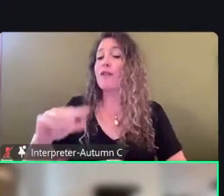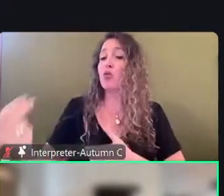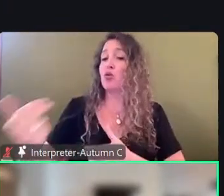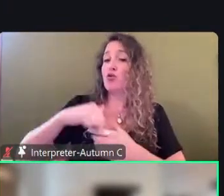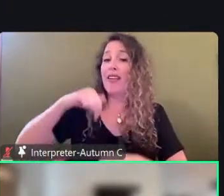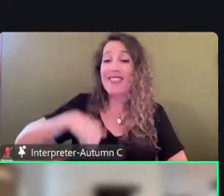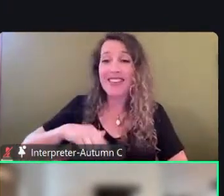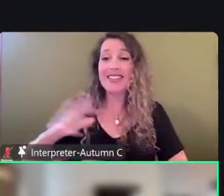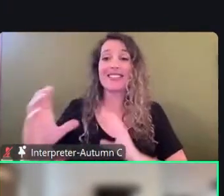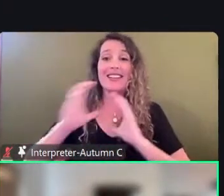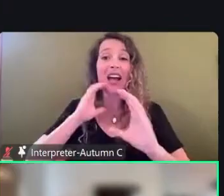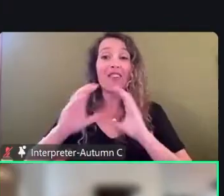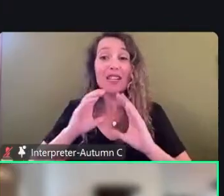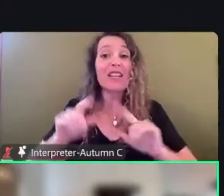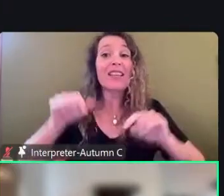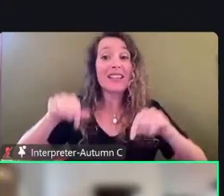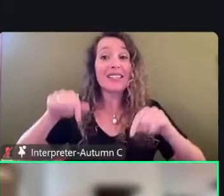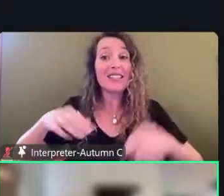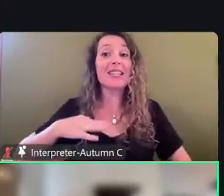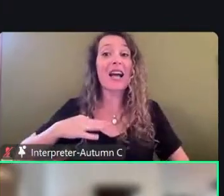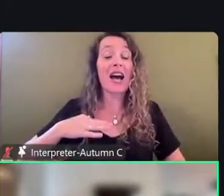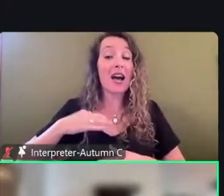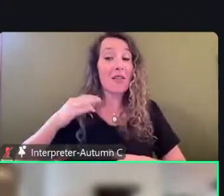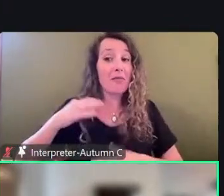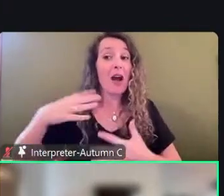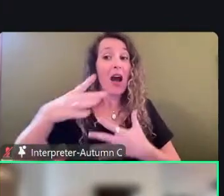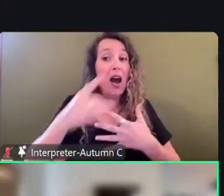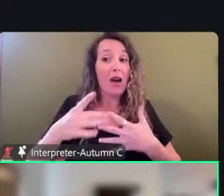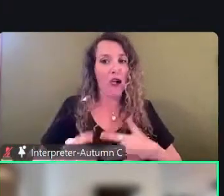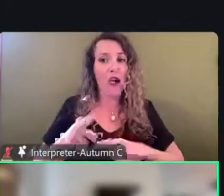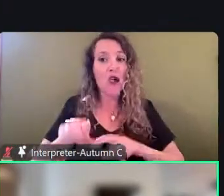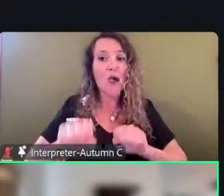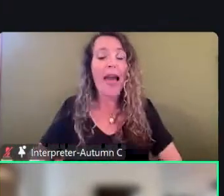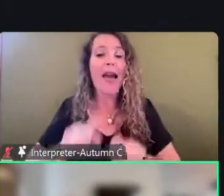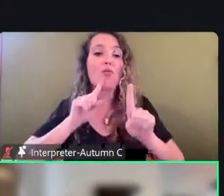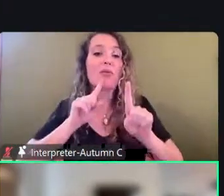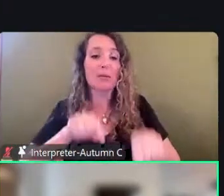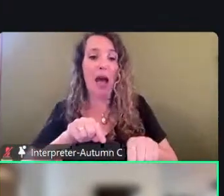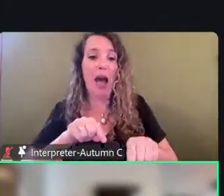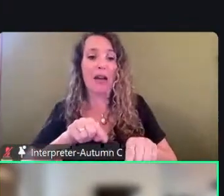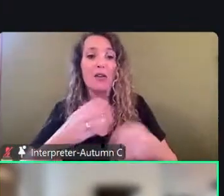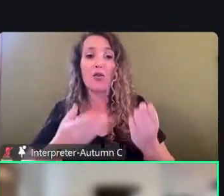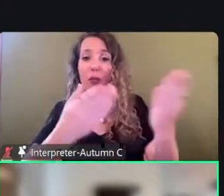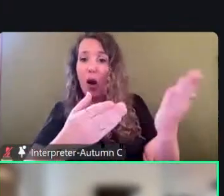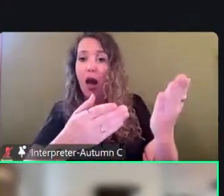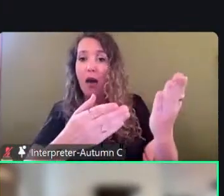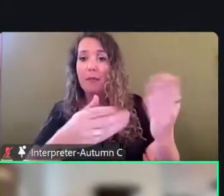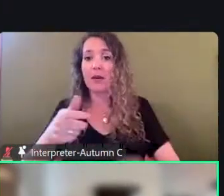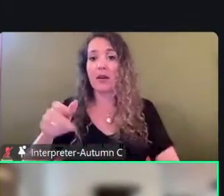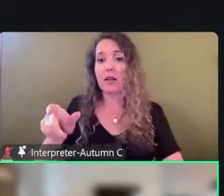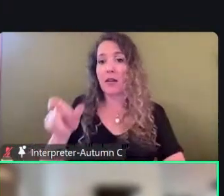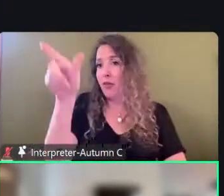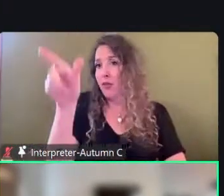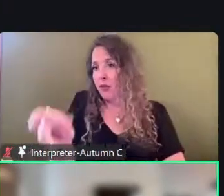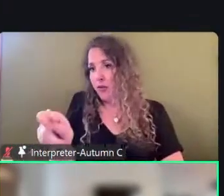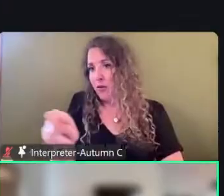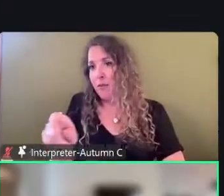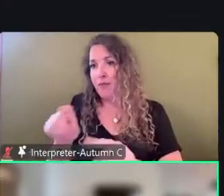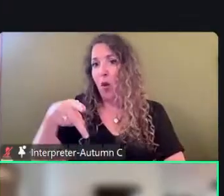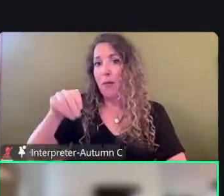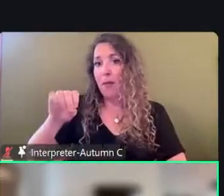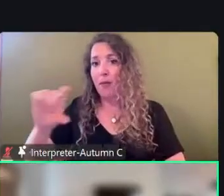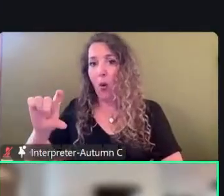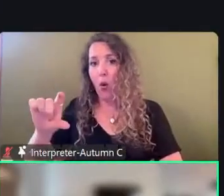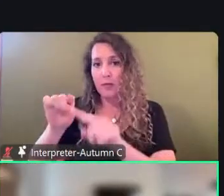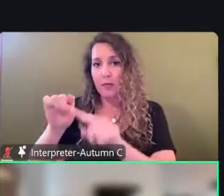an opt-in thing. You can respond to this prompt in the poll tab in Slido, which is circled